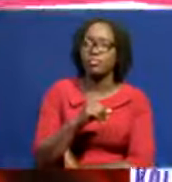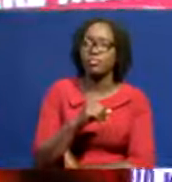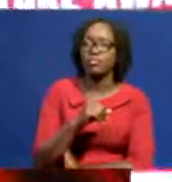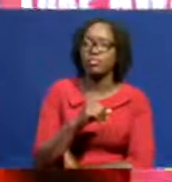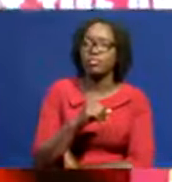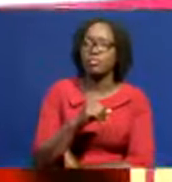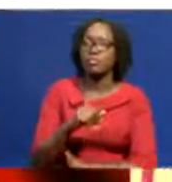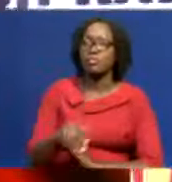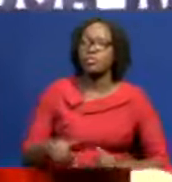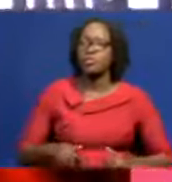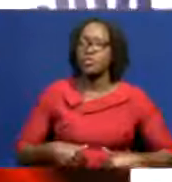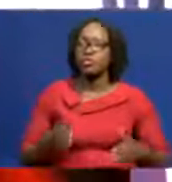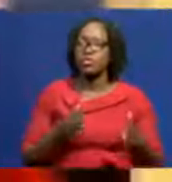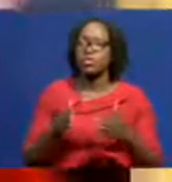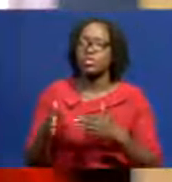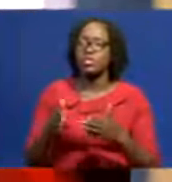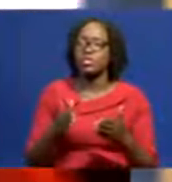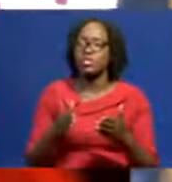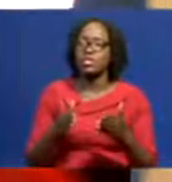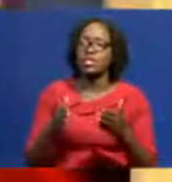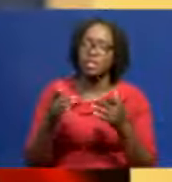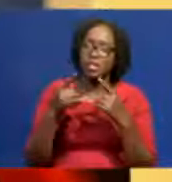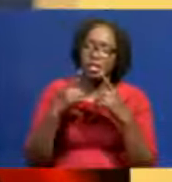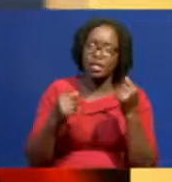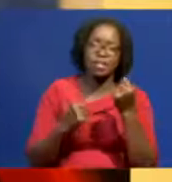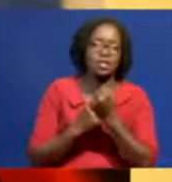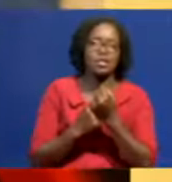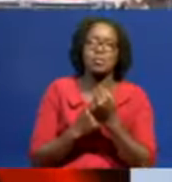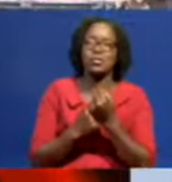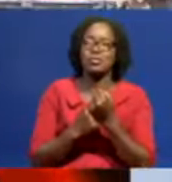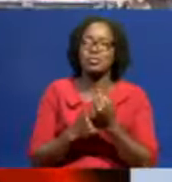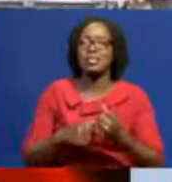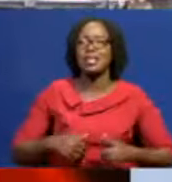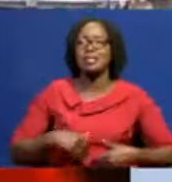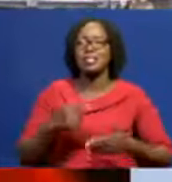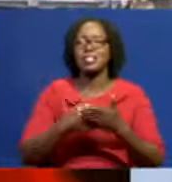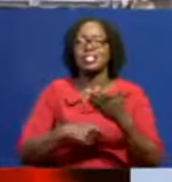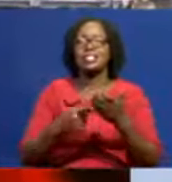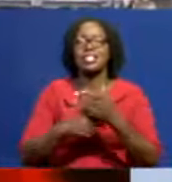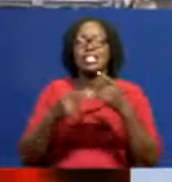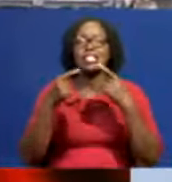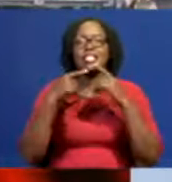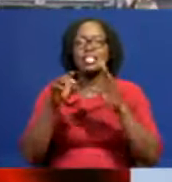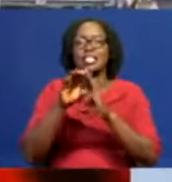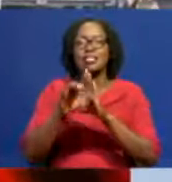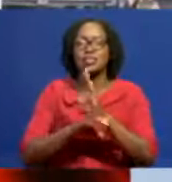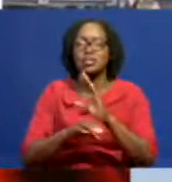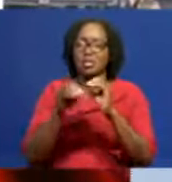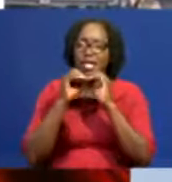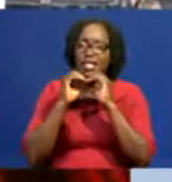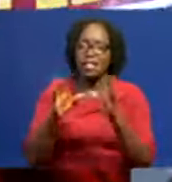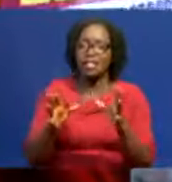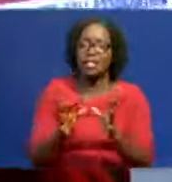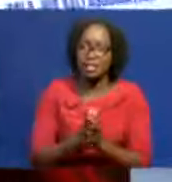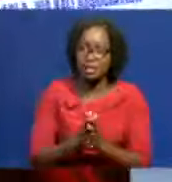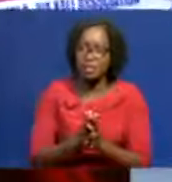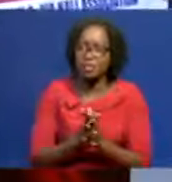Hundreds of youth take to the streets to declare their support for the housing levy that was declared unconstitutional by the courts.